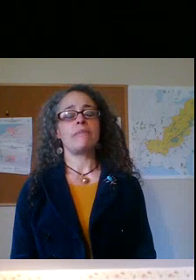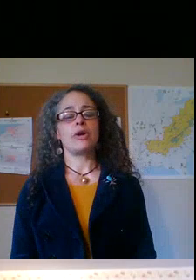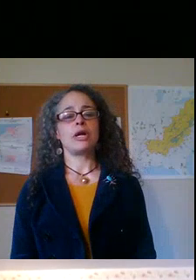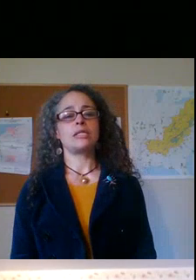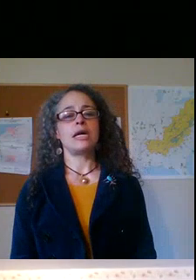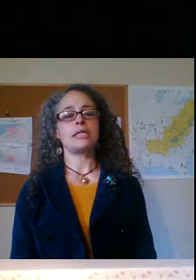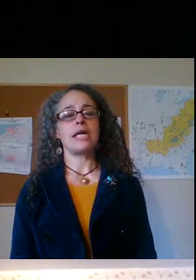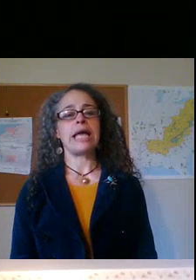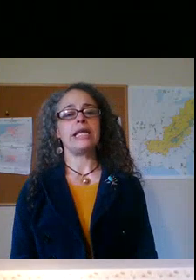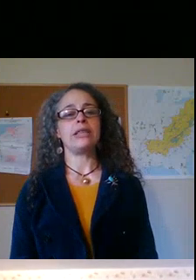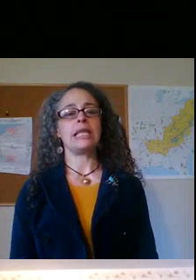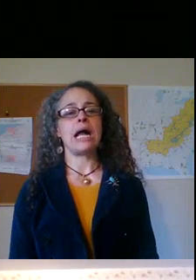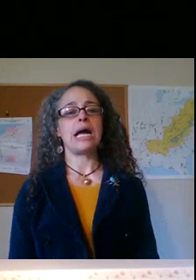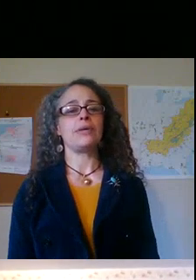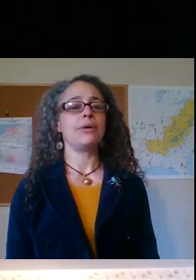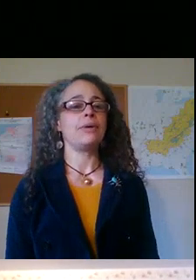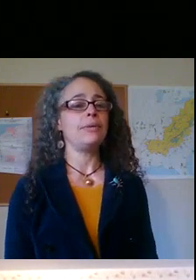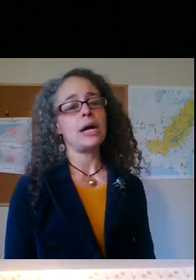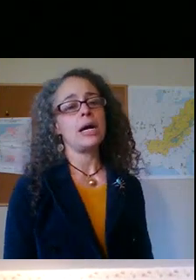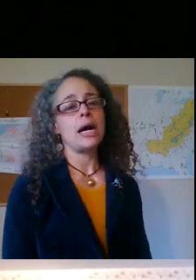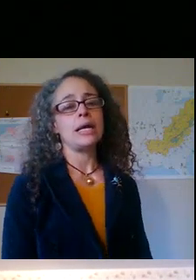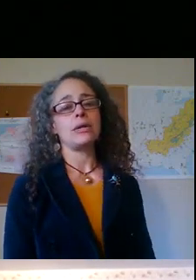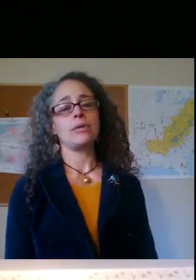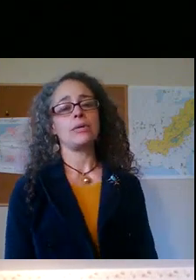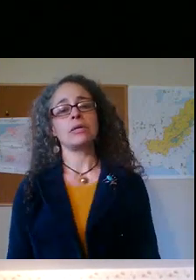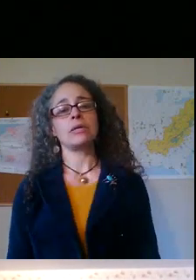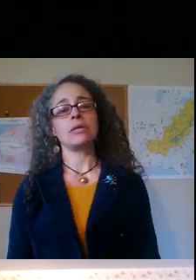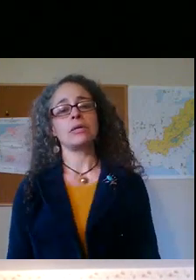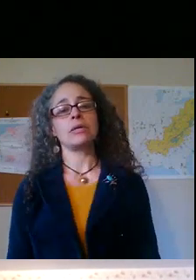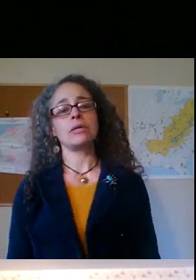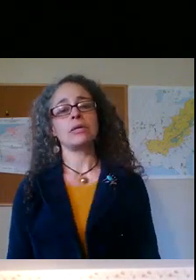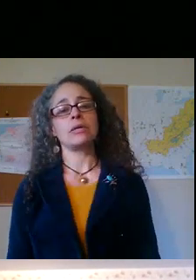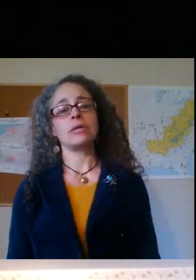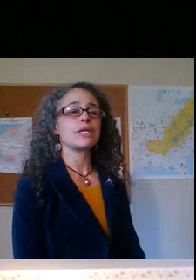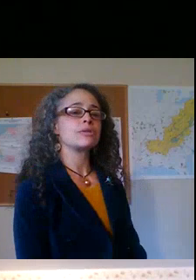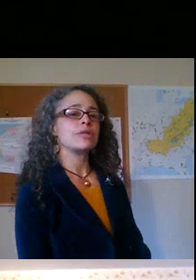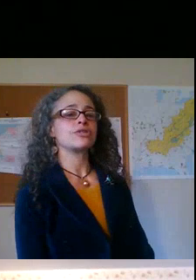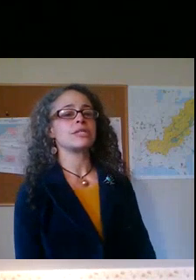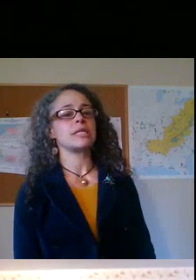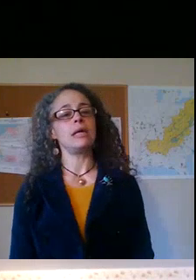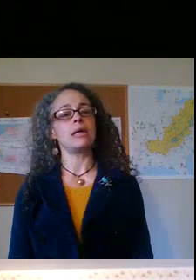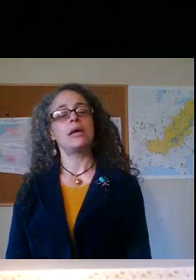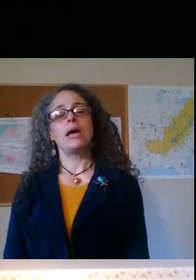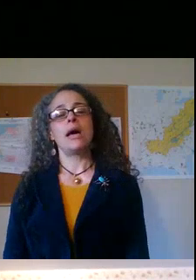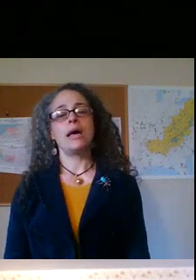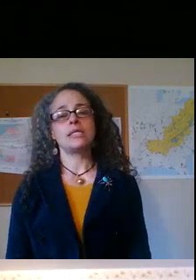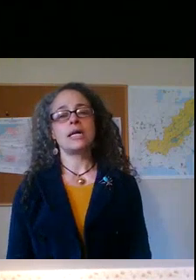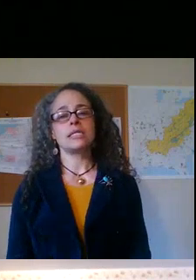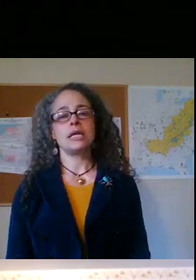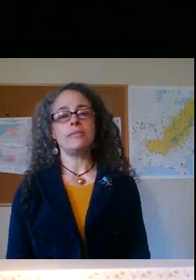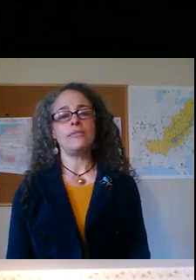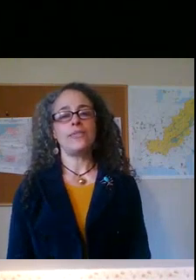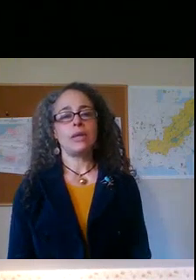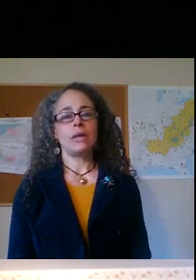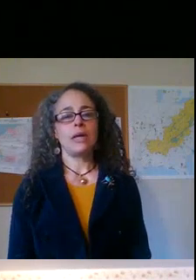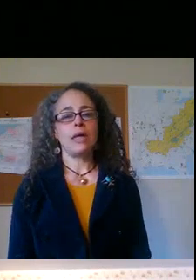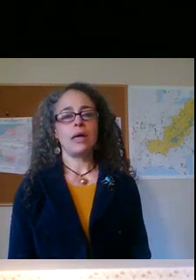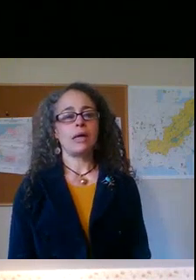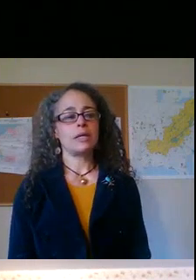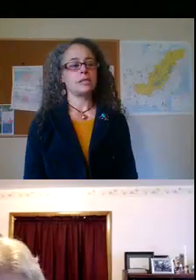I'm the primary contact. Anything that I don't know, I can always go to our executive director, Richard Zink, and ask